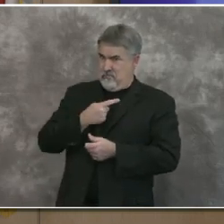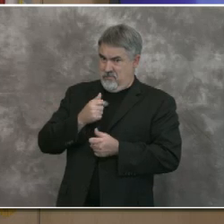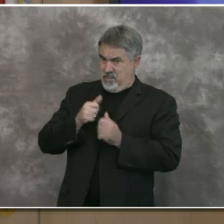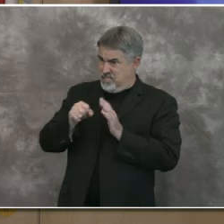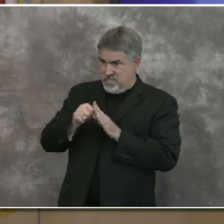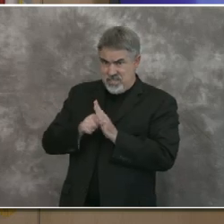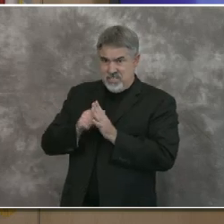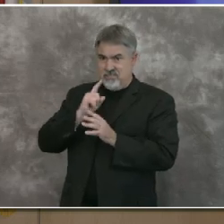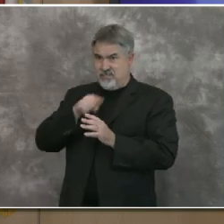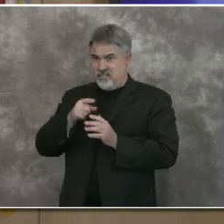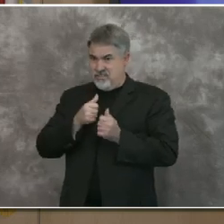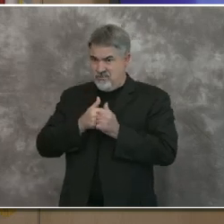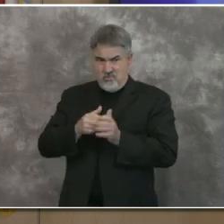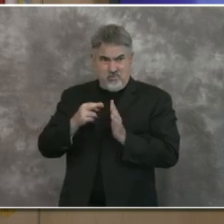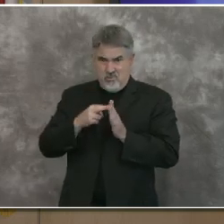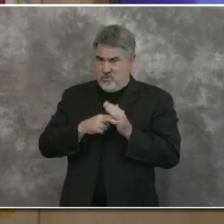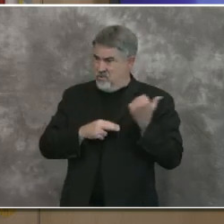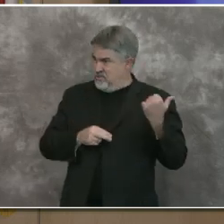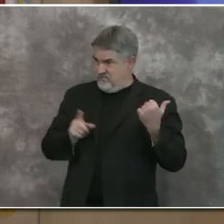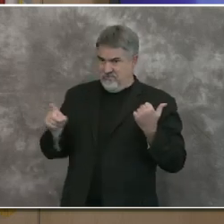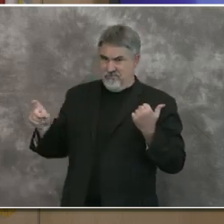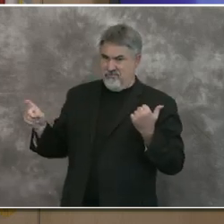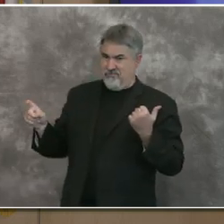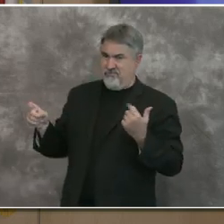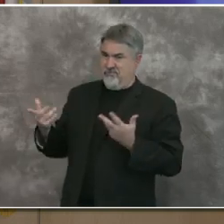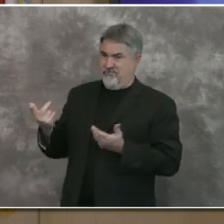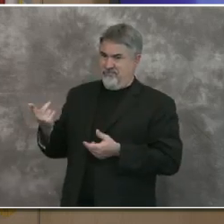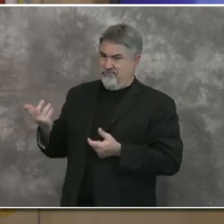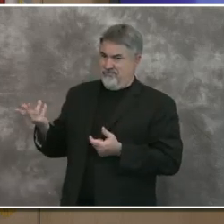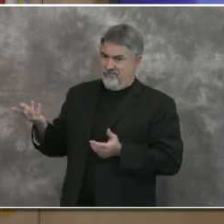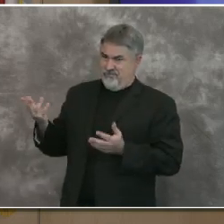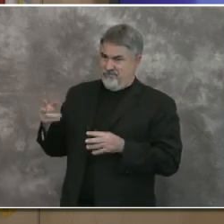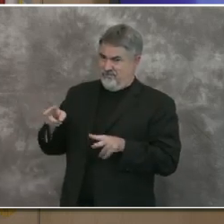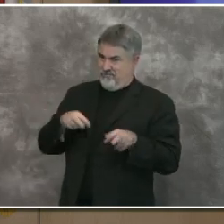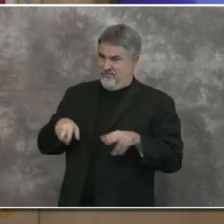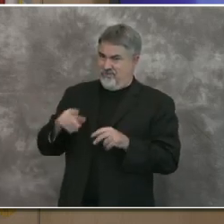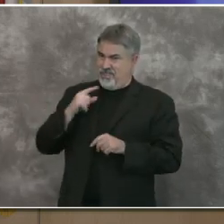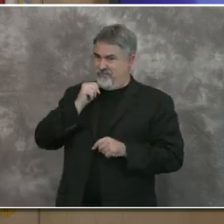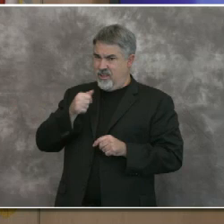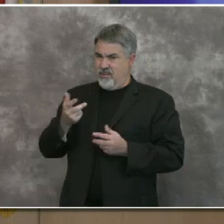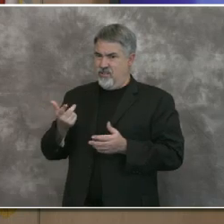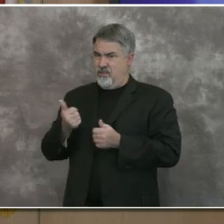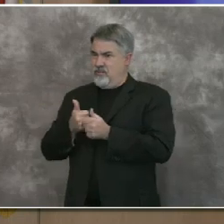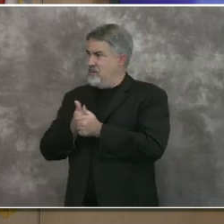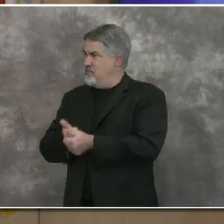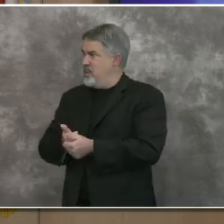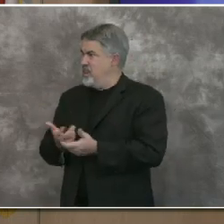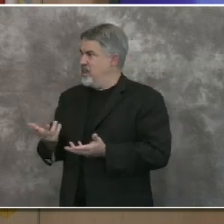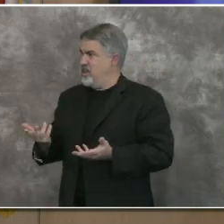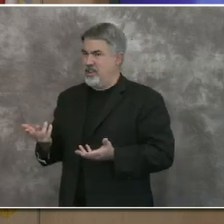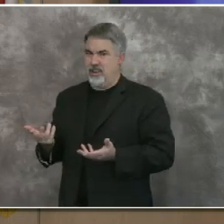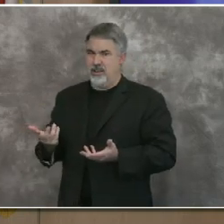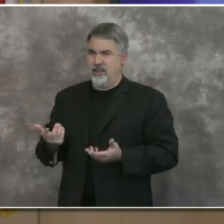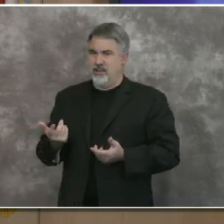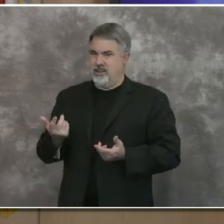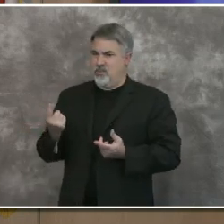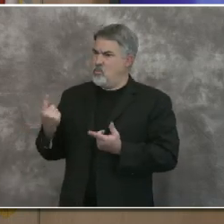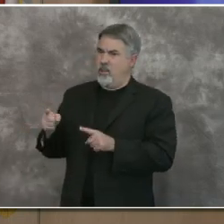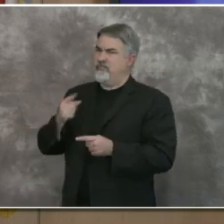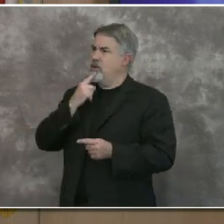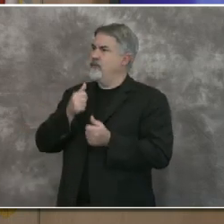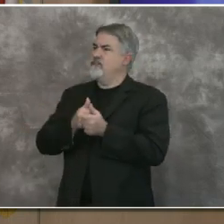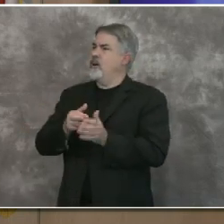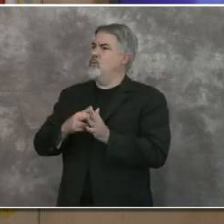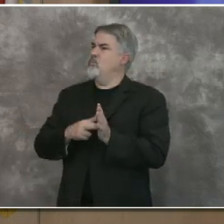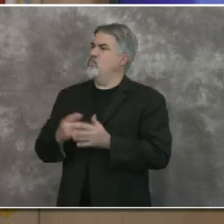rules. Dr. Wooten, you said you would be reviewing their plans. If they don't comply with the state or local rules, then what happens? What